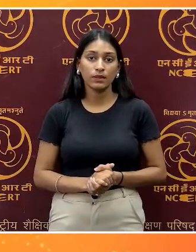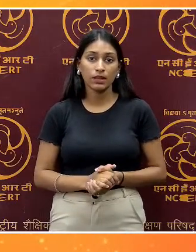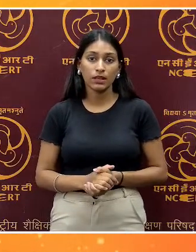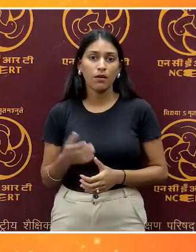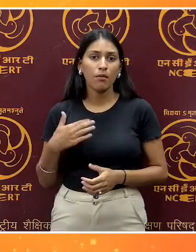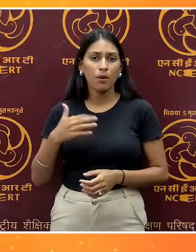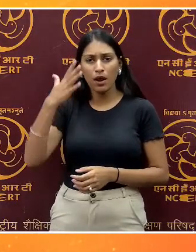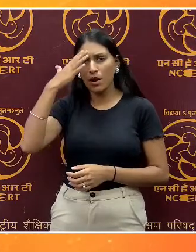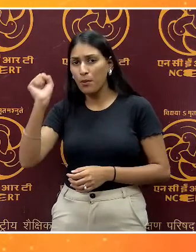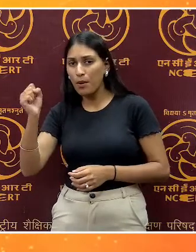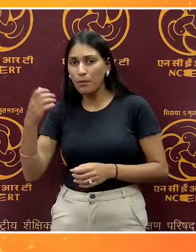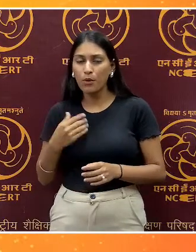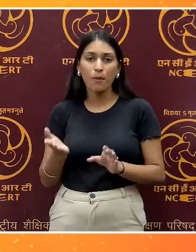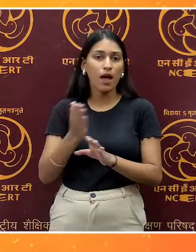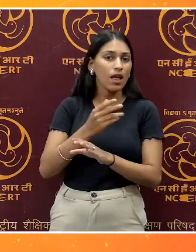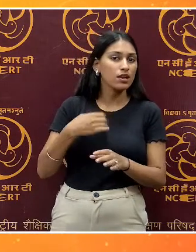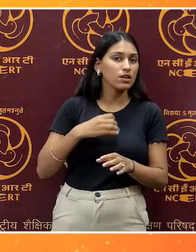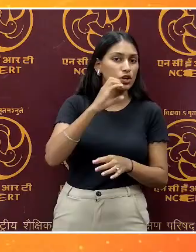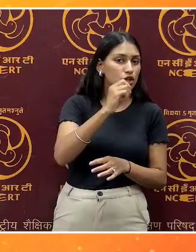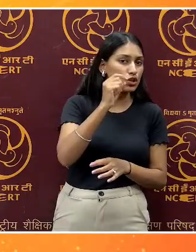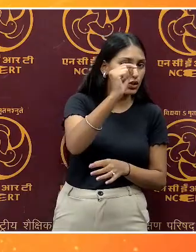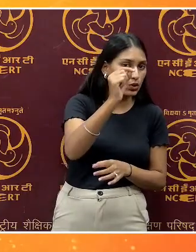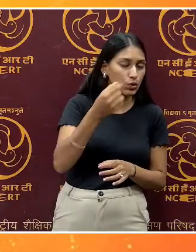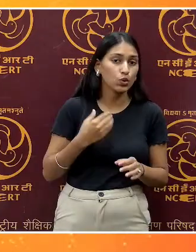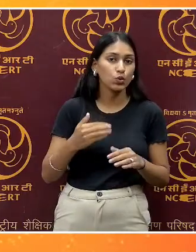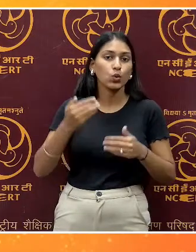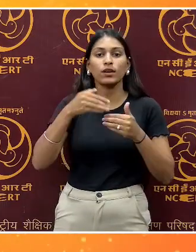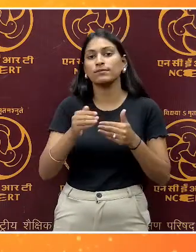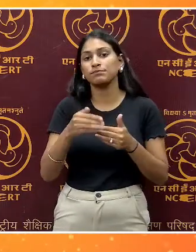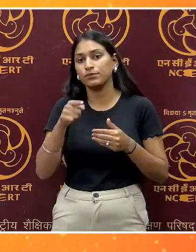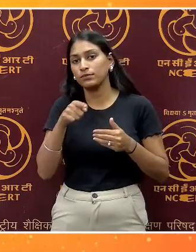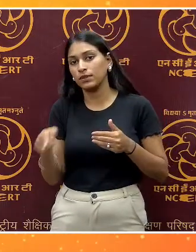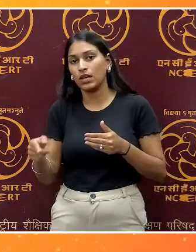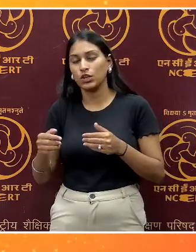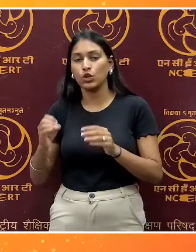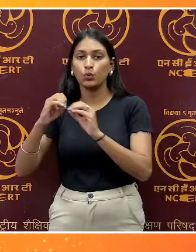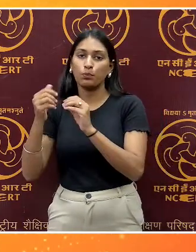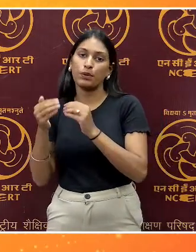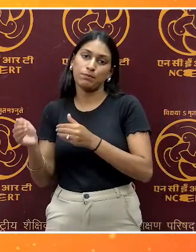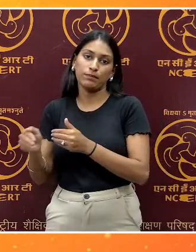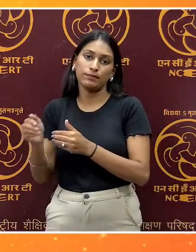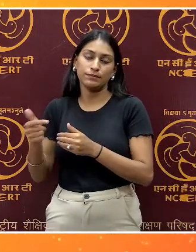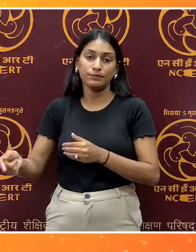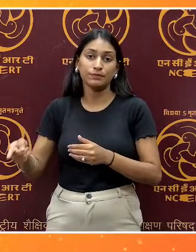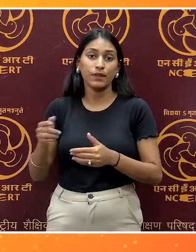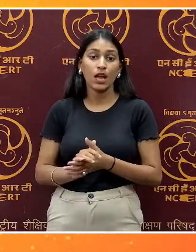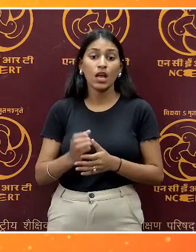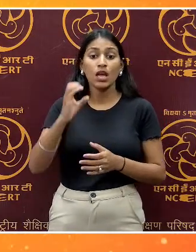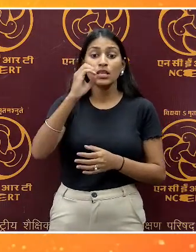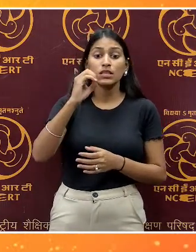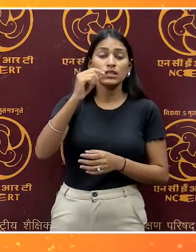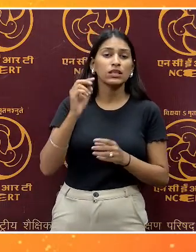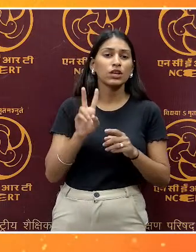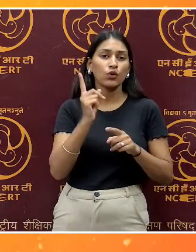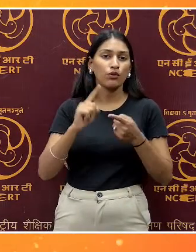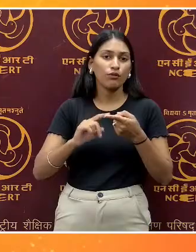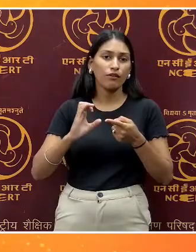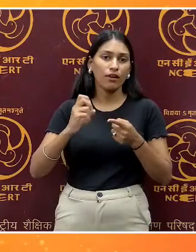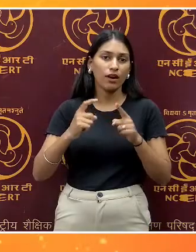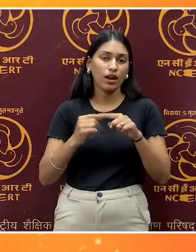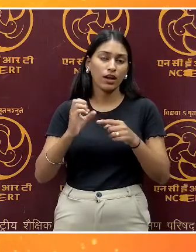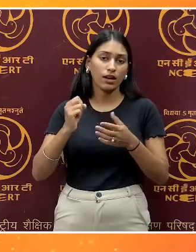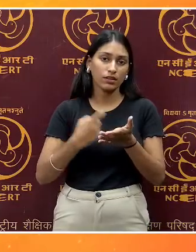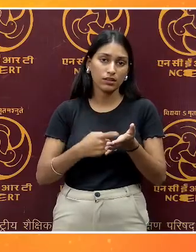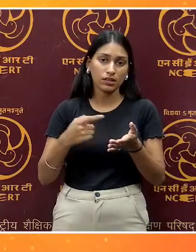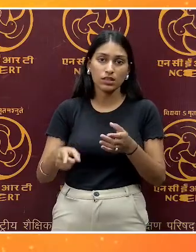0 vector, magnitude will continue to be 0 and 0 vector has any arbitrary direction. You can